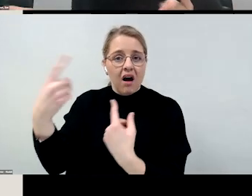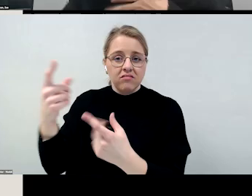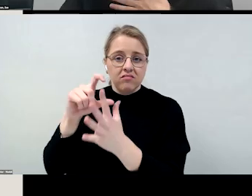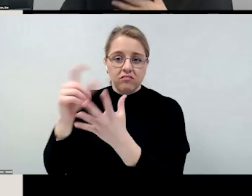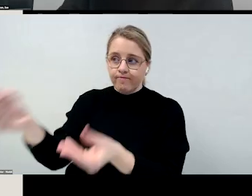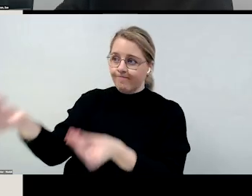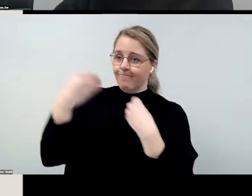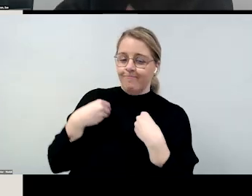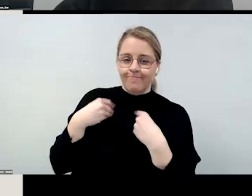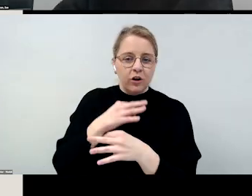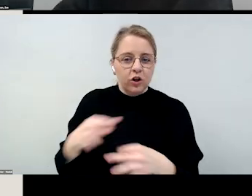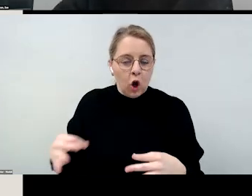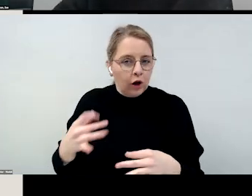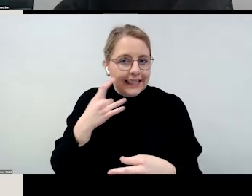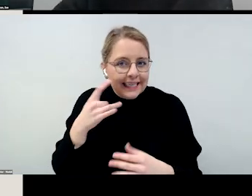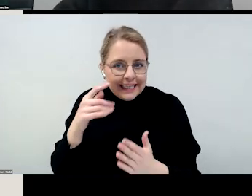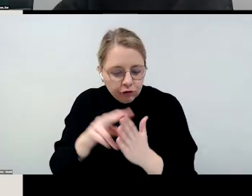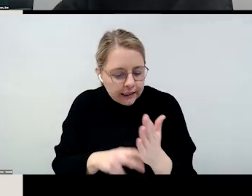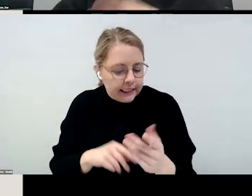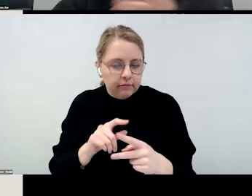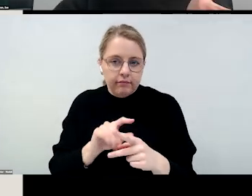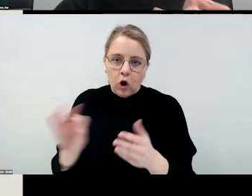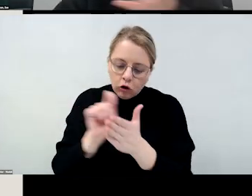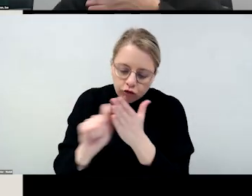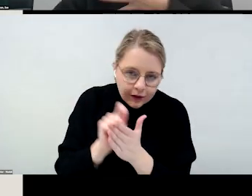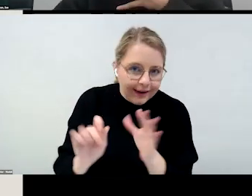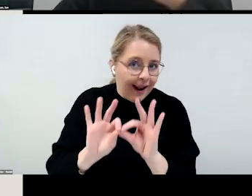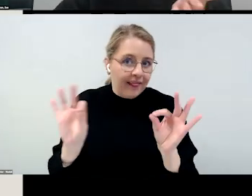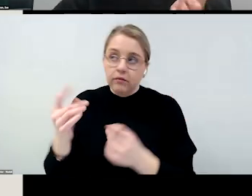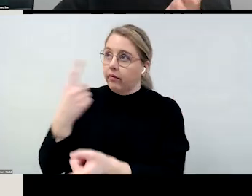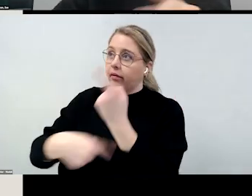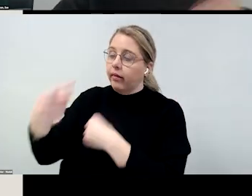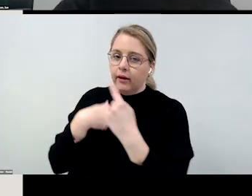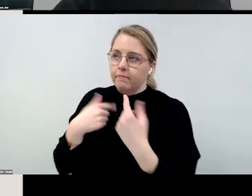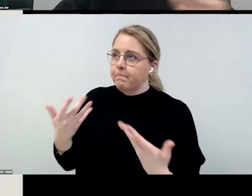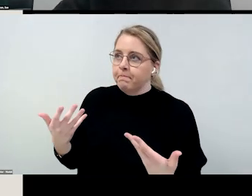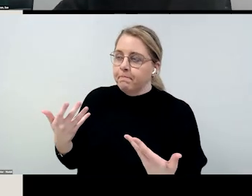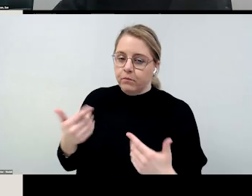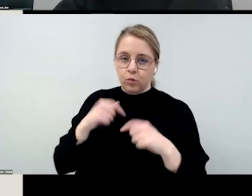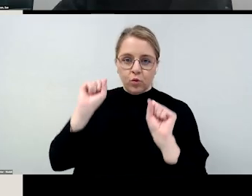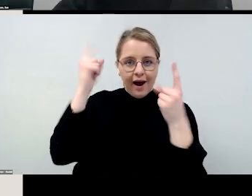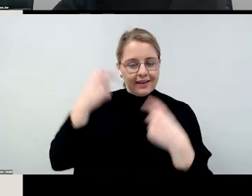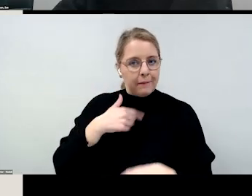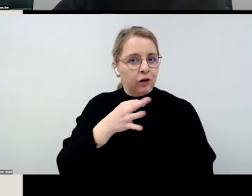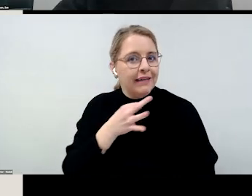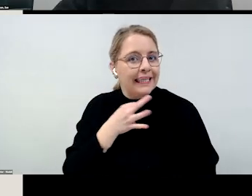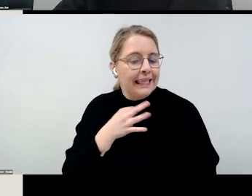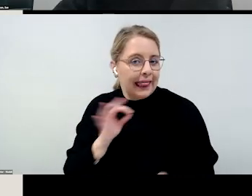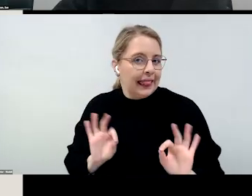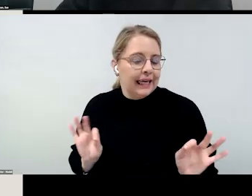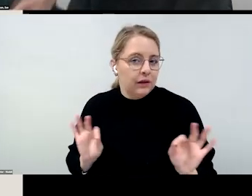isn't provided in written information. He doesn't understand the cardiovascular risk or what options he has to do